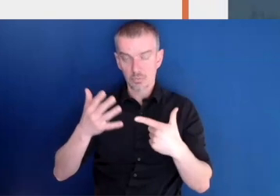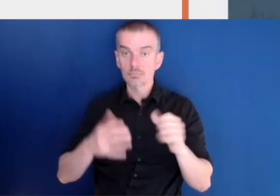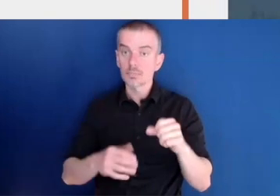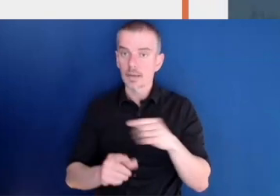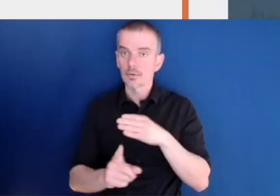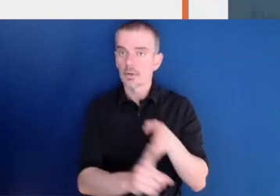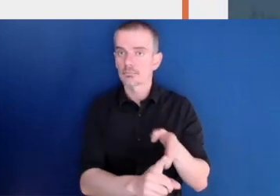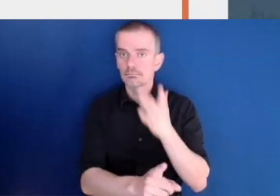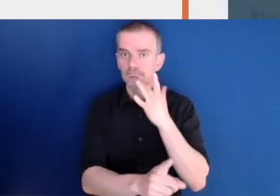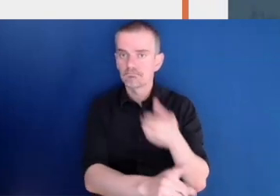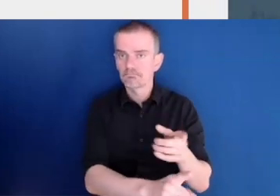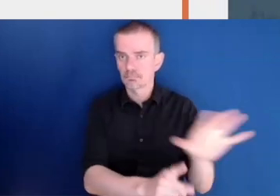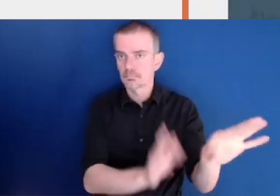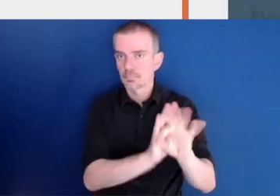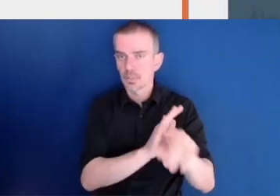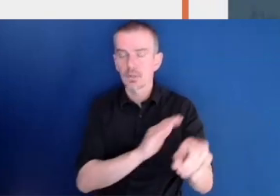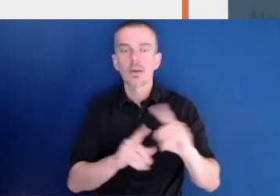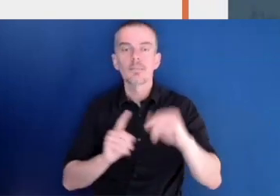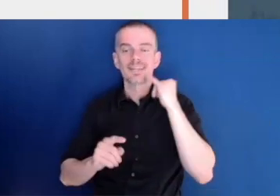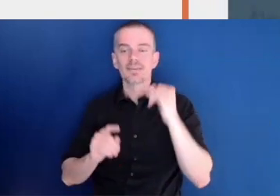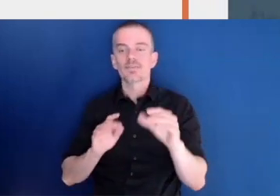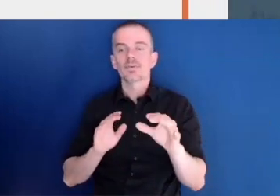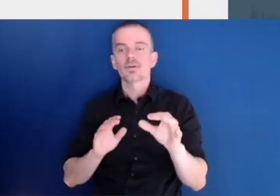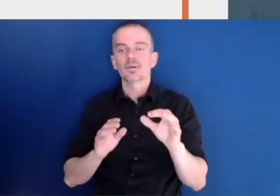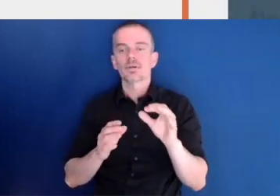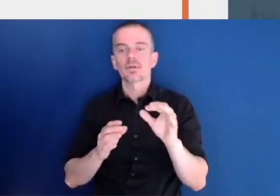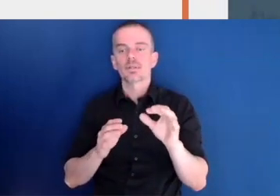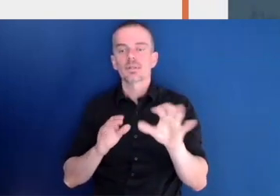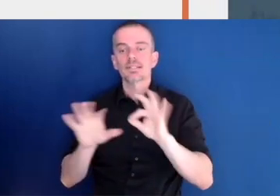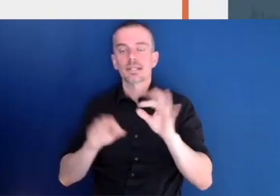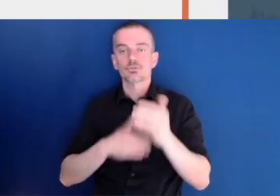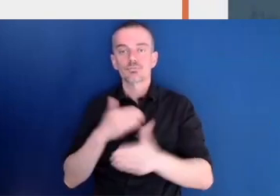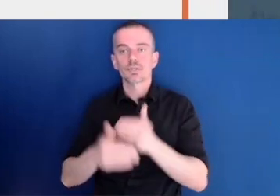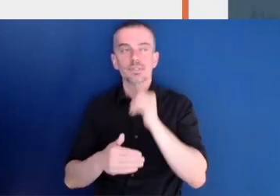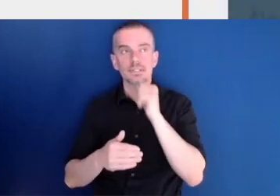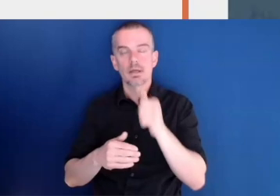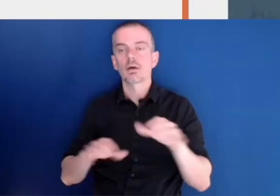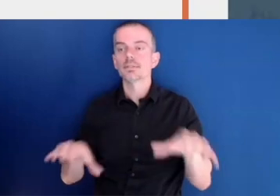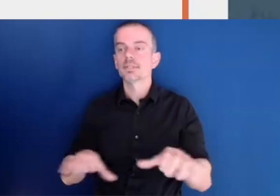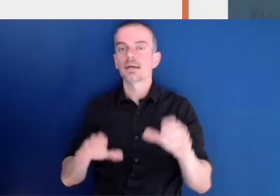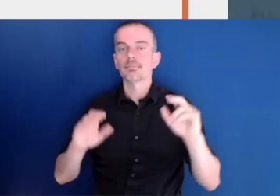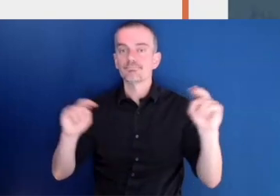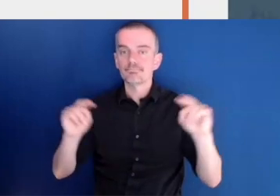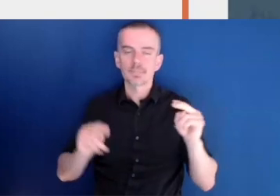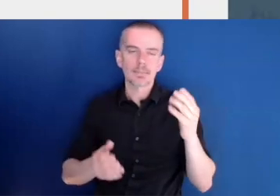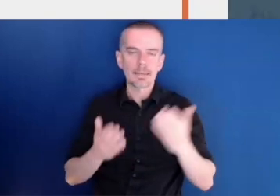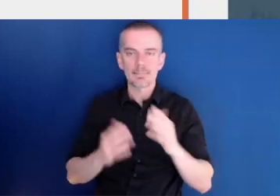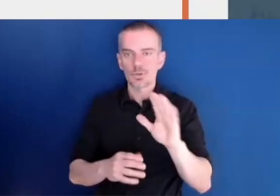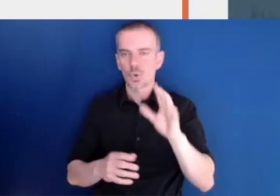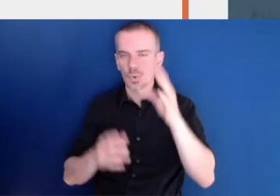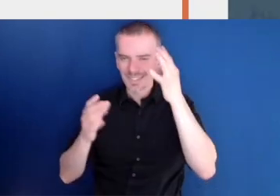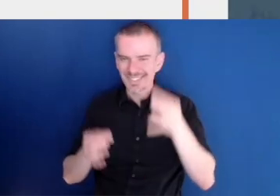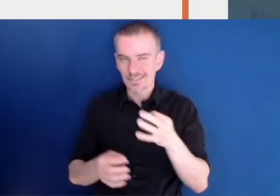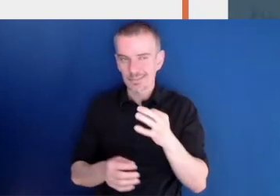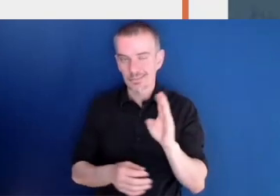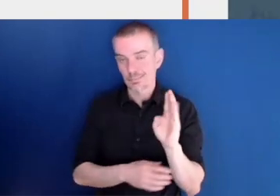but if the selection process isn't carried out objectively, then it's possible that, you know, your decision making is biased in that case, and